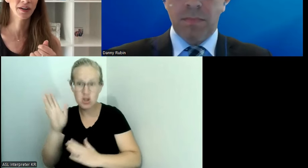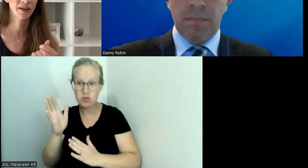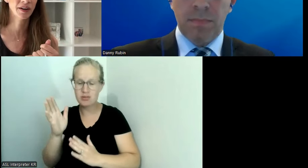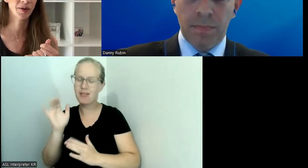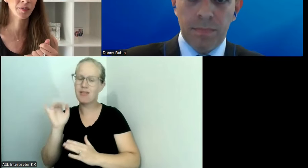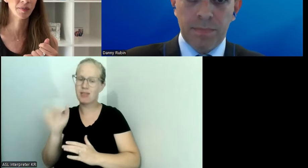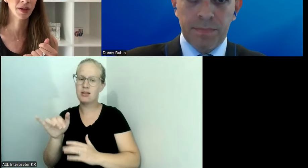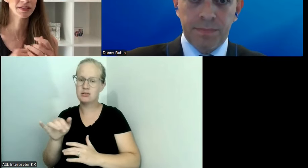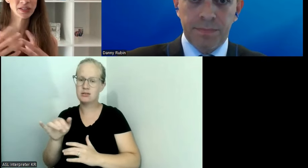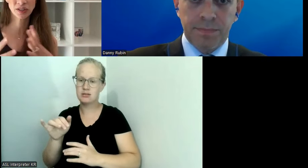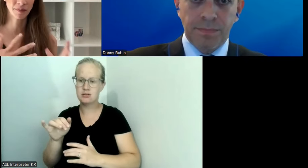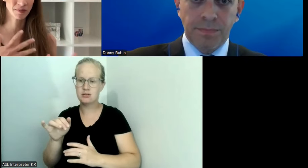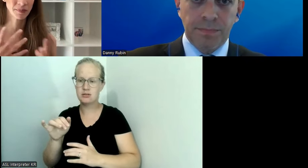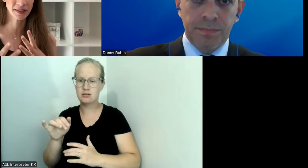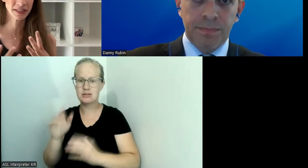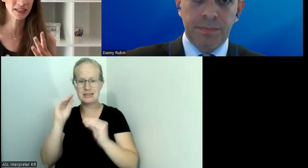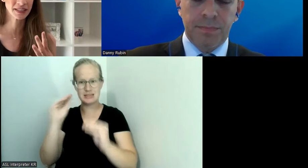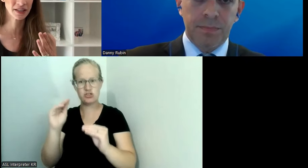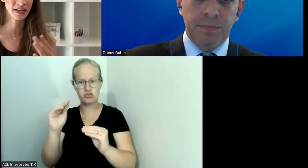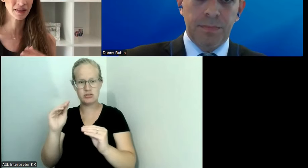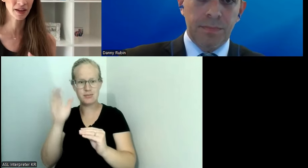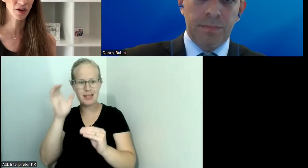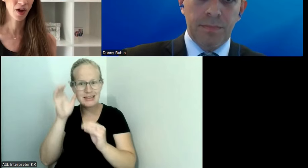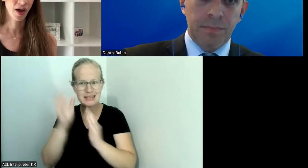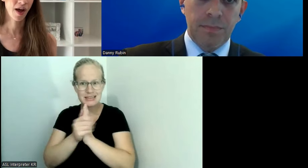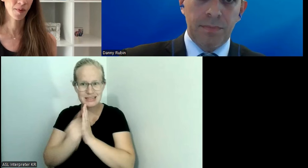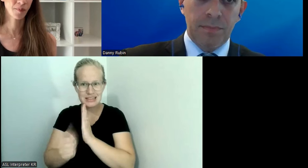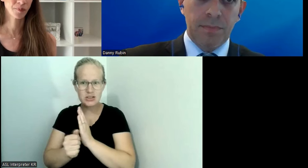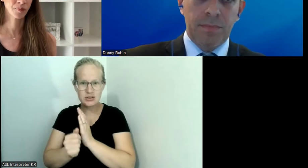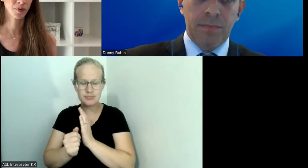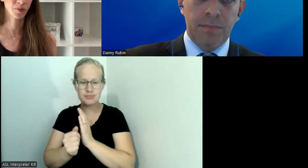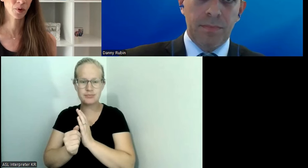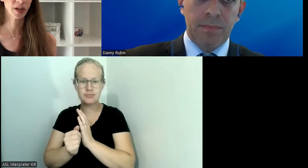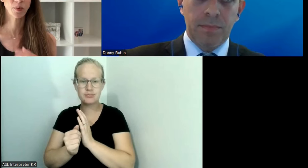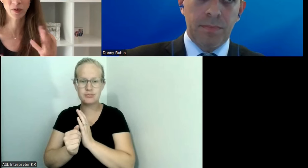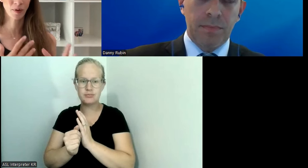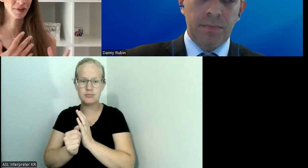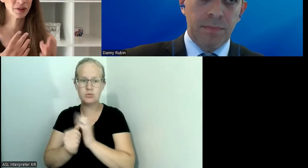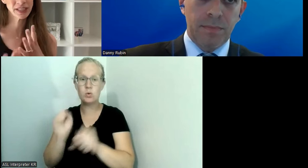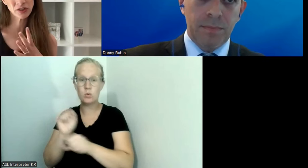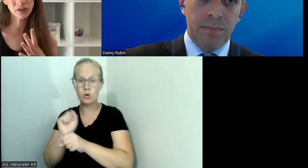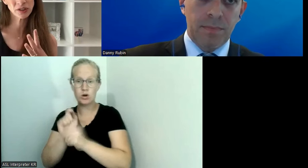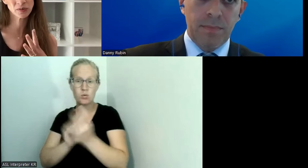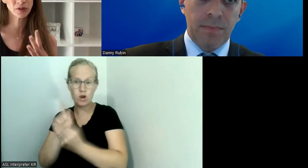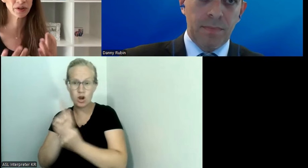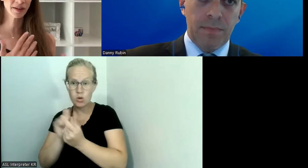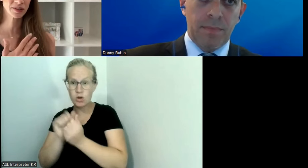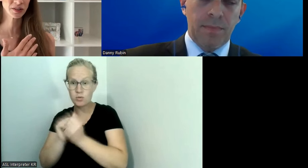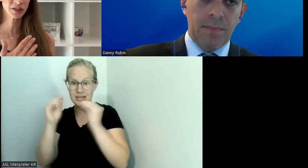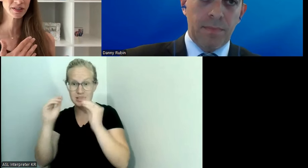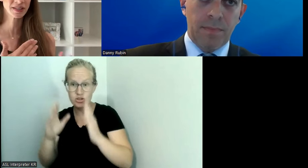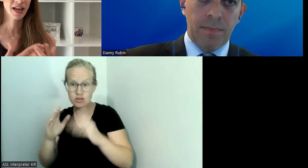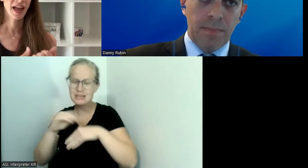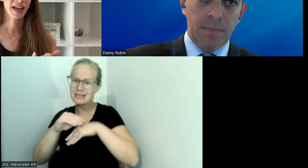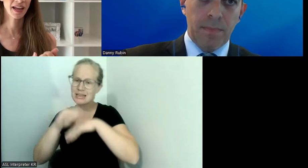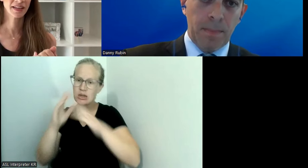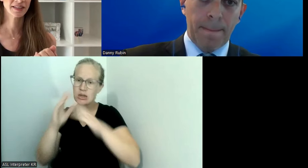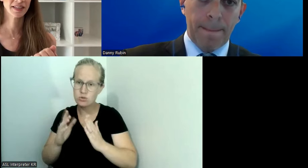it's very, um, kind of teaches some, some listening skills. I think, um, working one-on-one with your teachers, with your counselors,